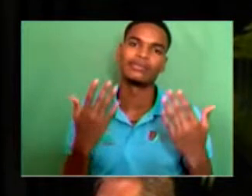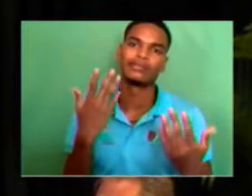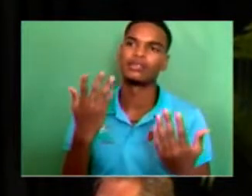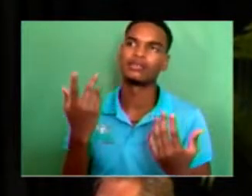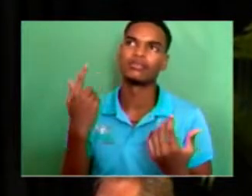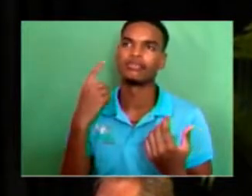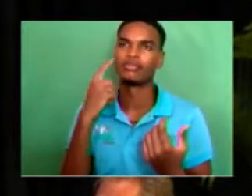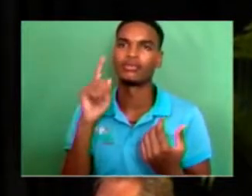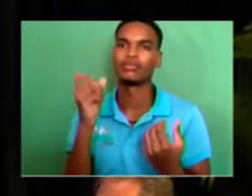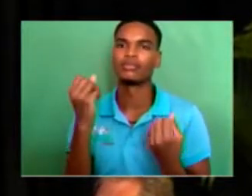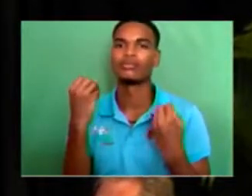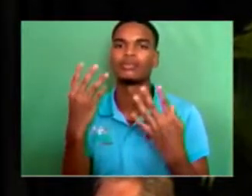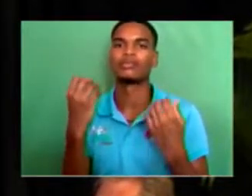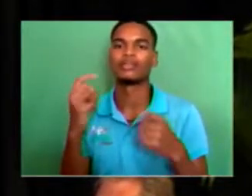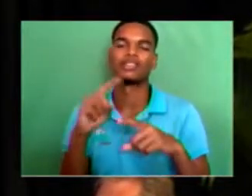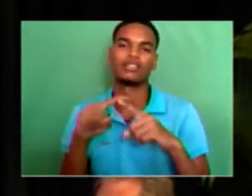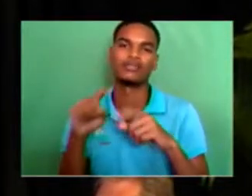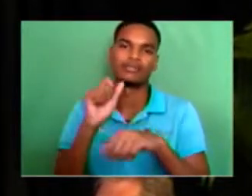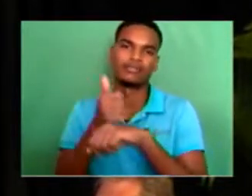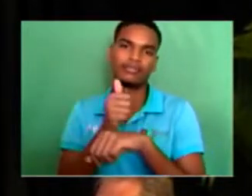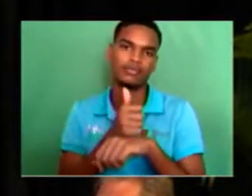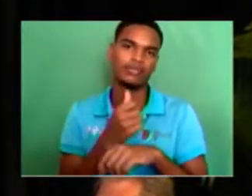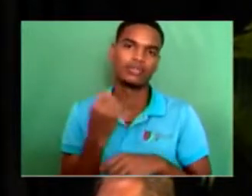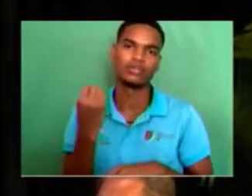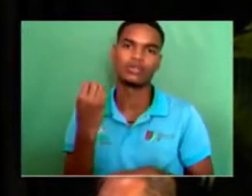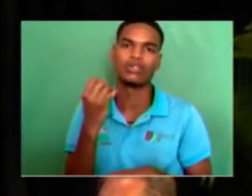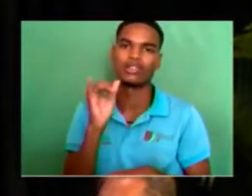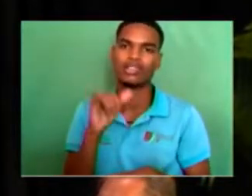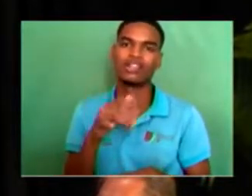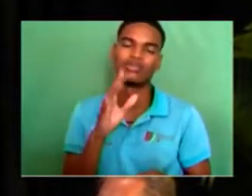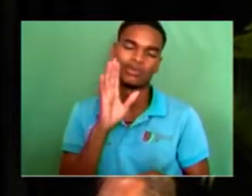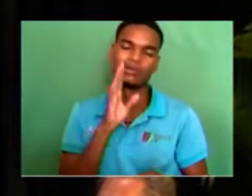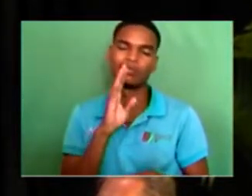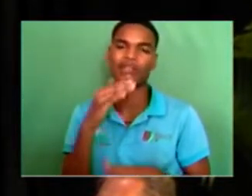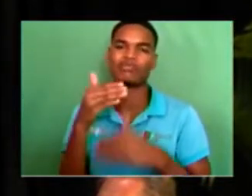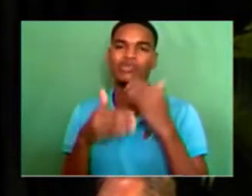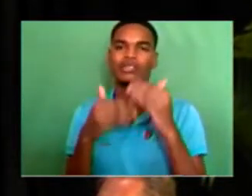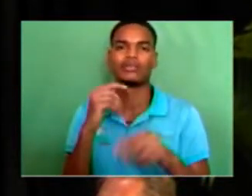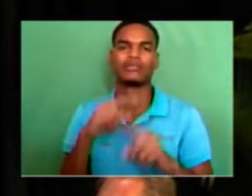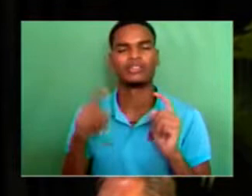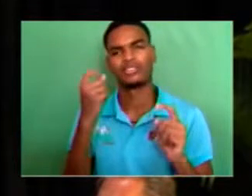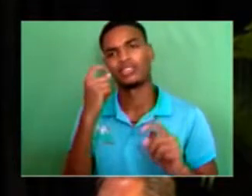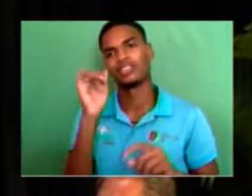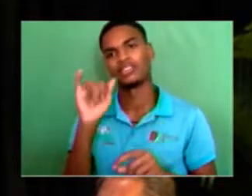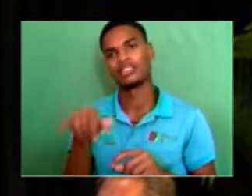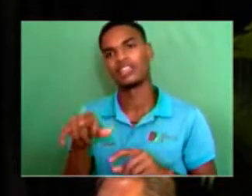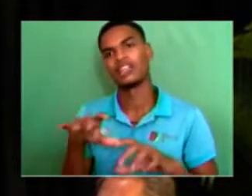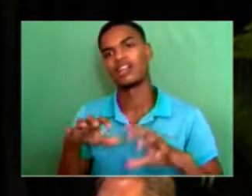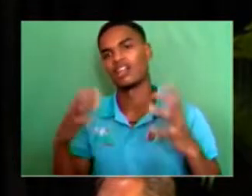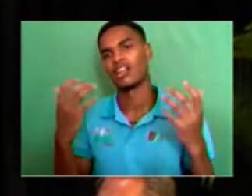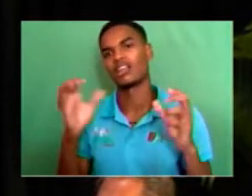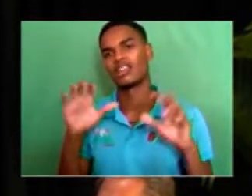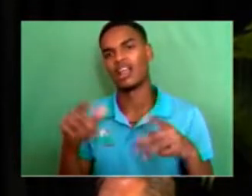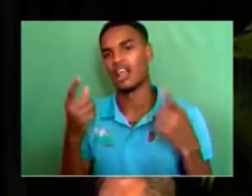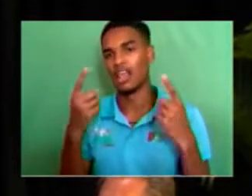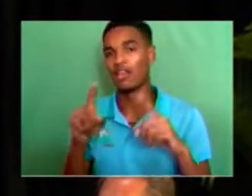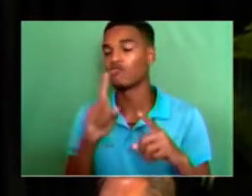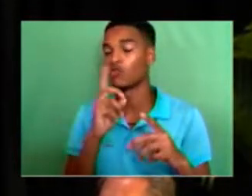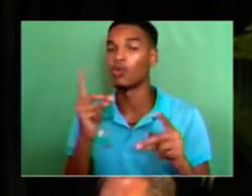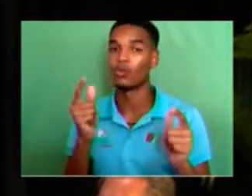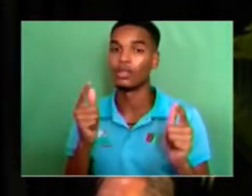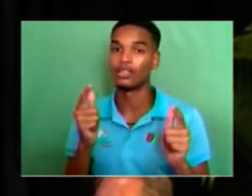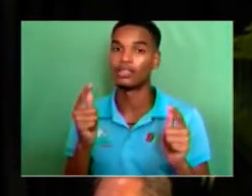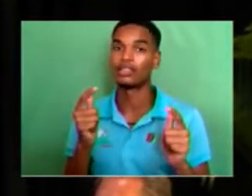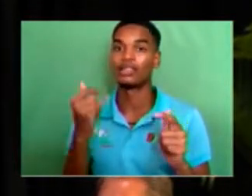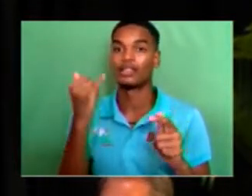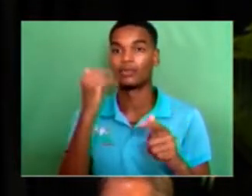of deployment here. So it'll be a process. But a lot of that stuff can happen fairly quickly. Once it gets going, it builds